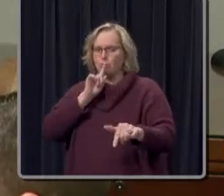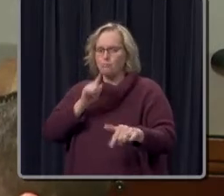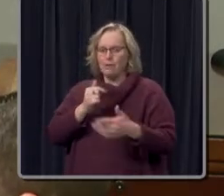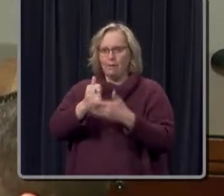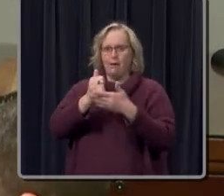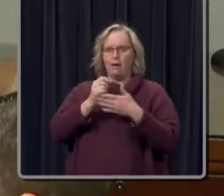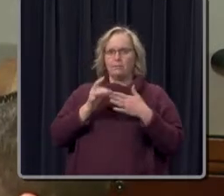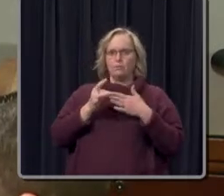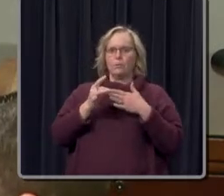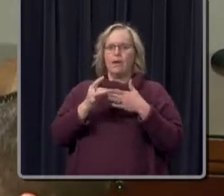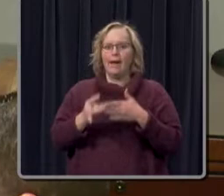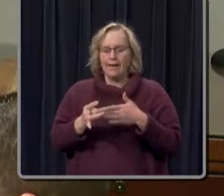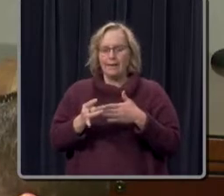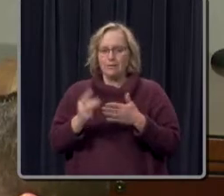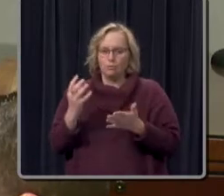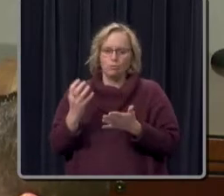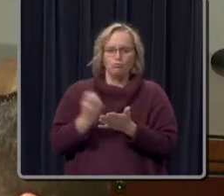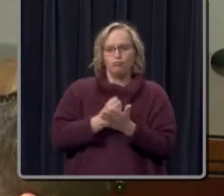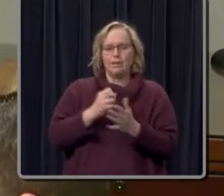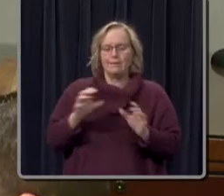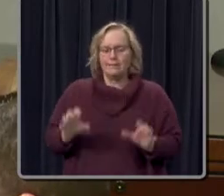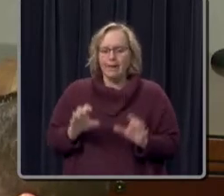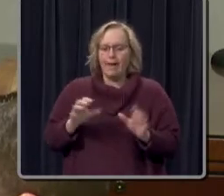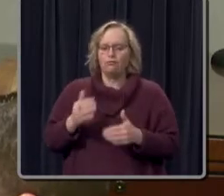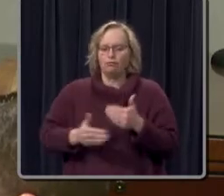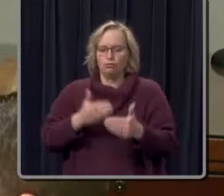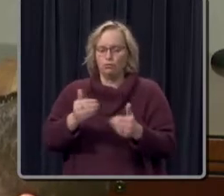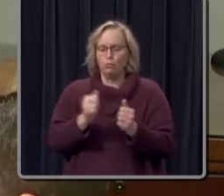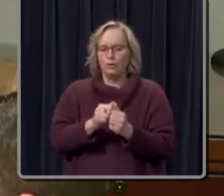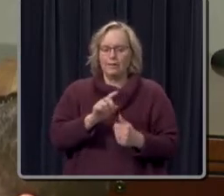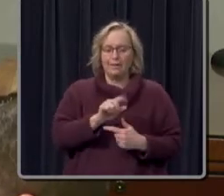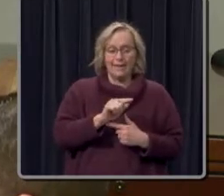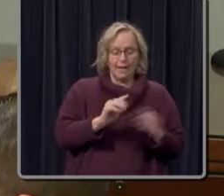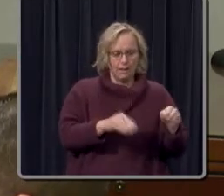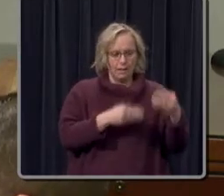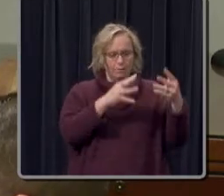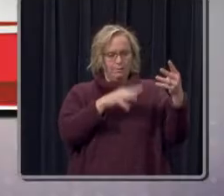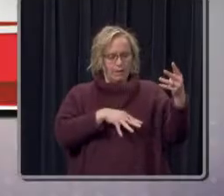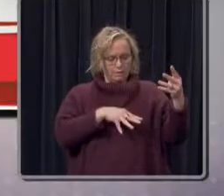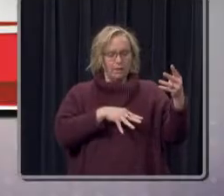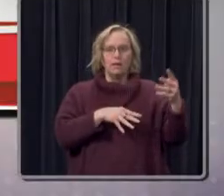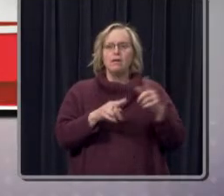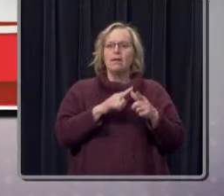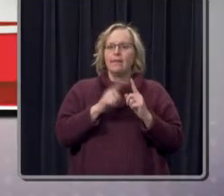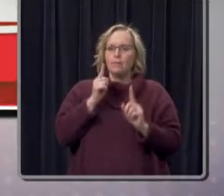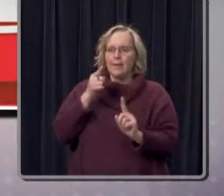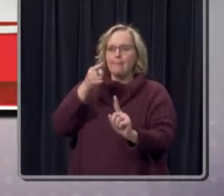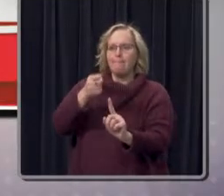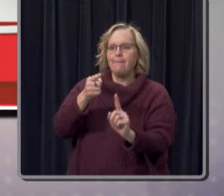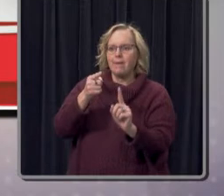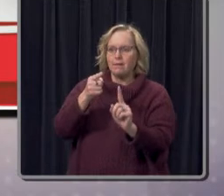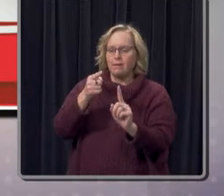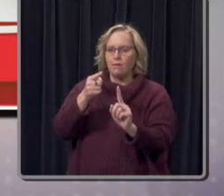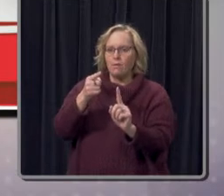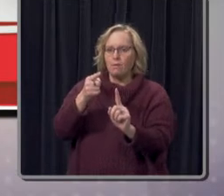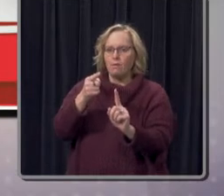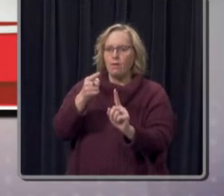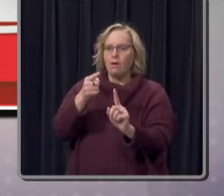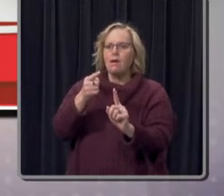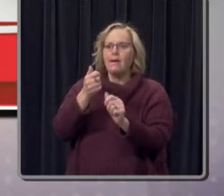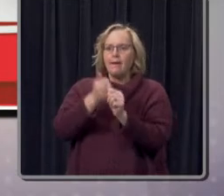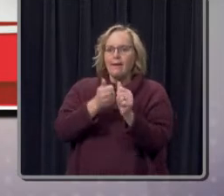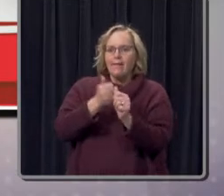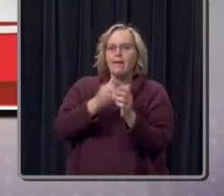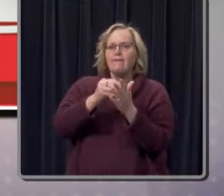guides us in taking those action steps with that data so that we can meet the goal that you see on the slide there, that every student